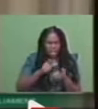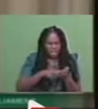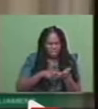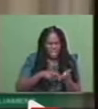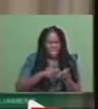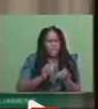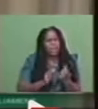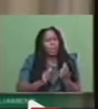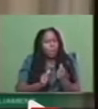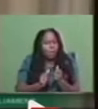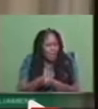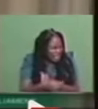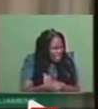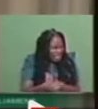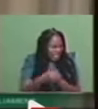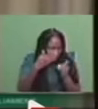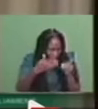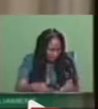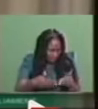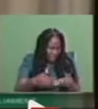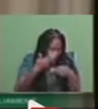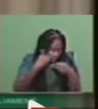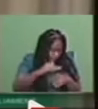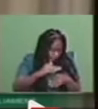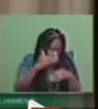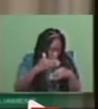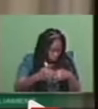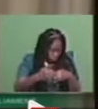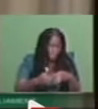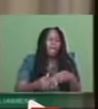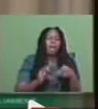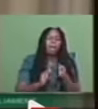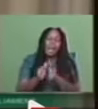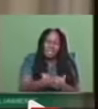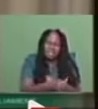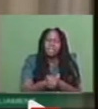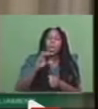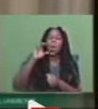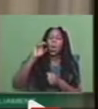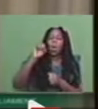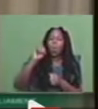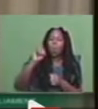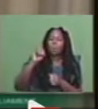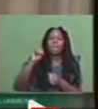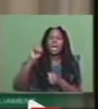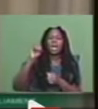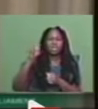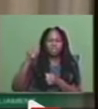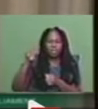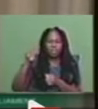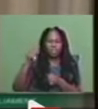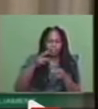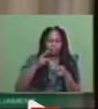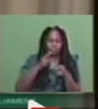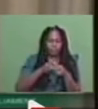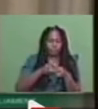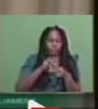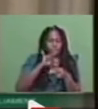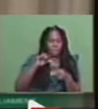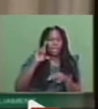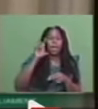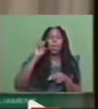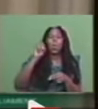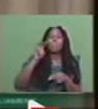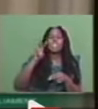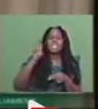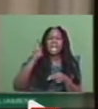But this minister has done two things. The minister came to the parliament and